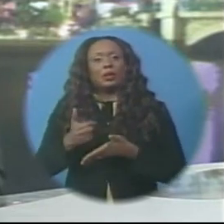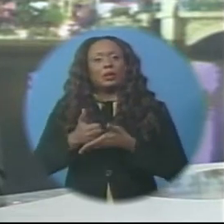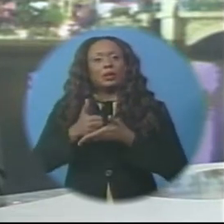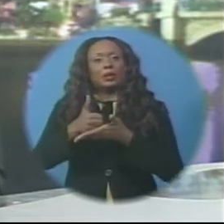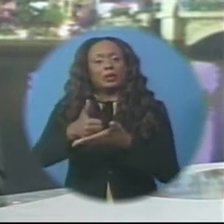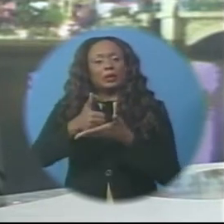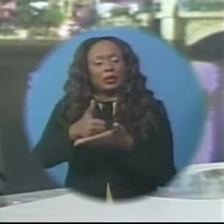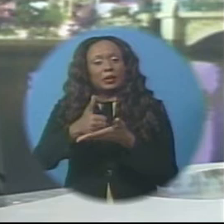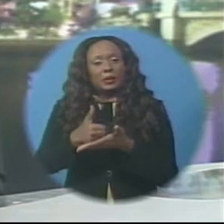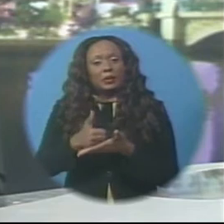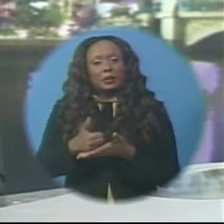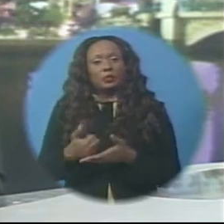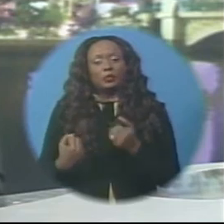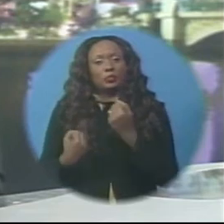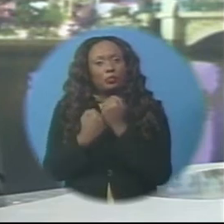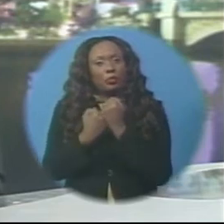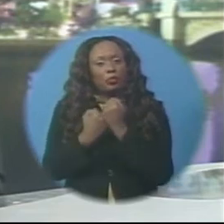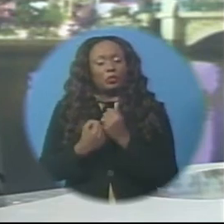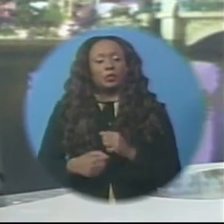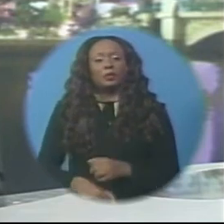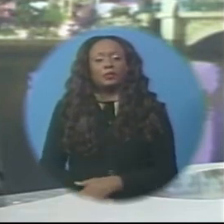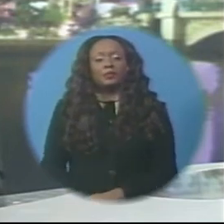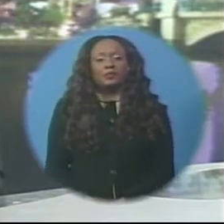Blackman-Smith turned to Barbadians for help.